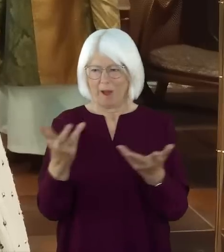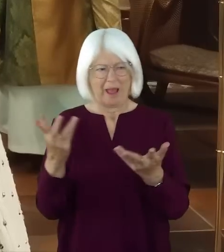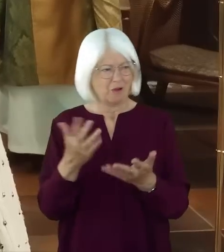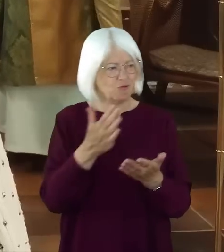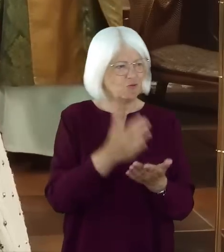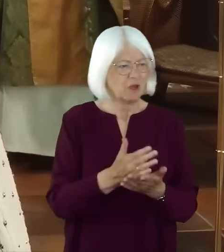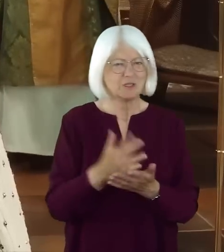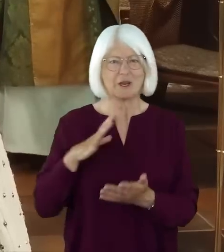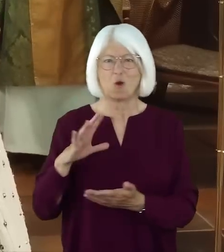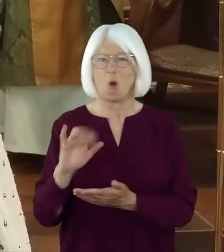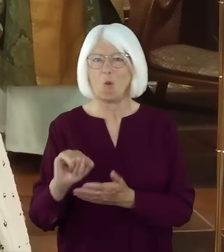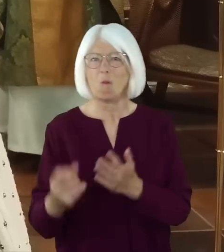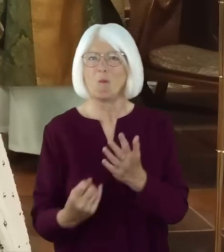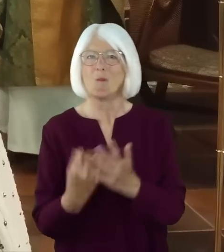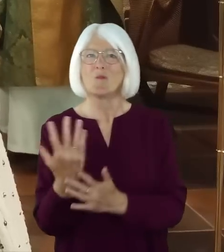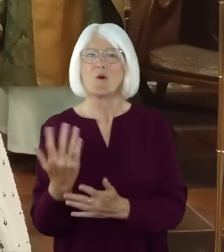developed.